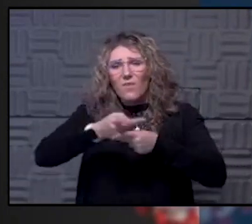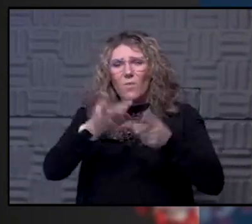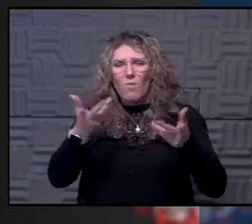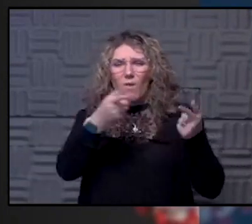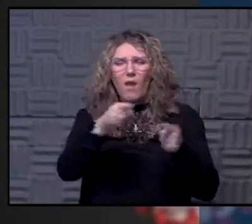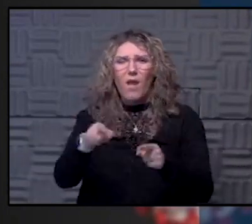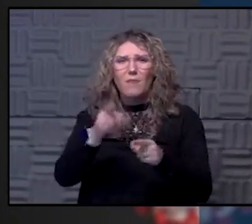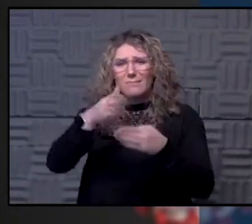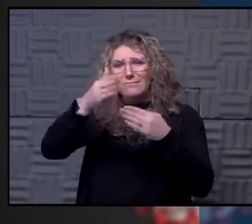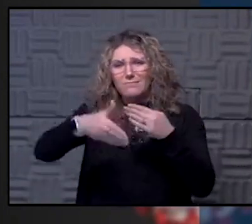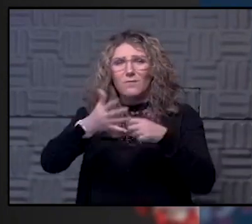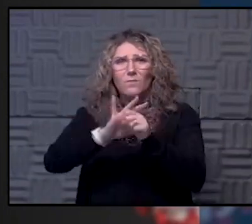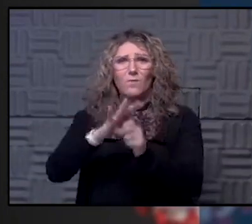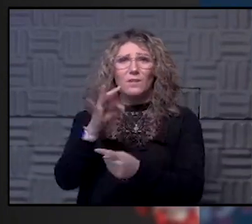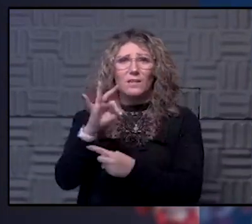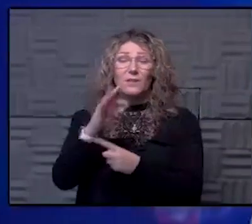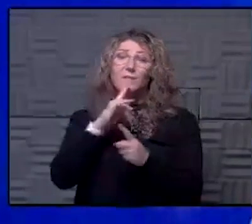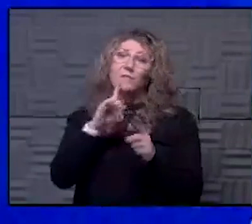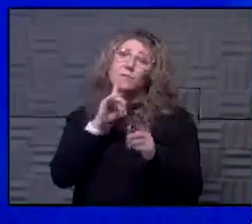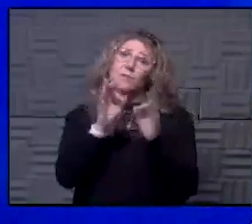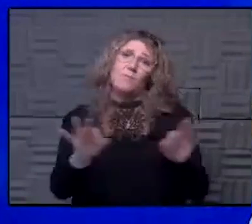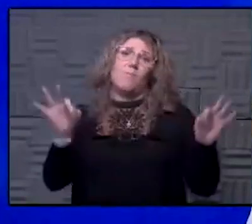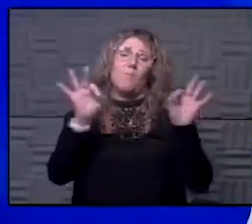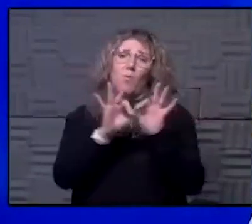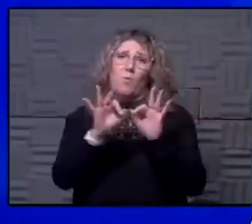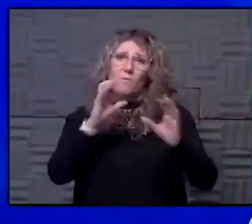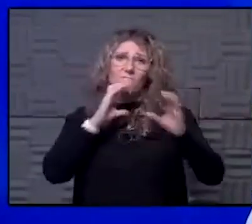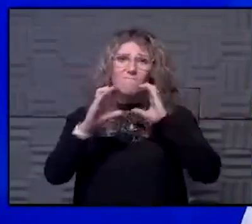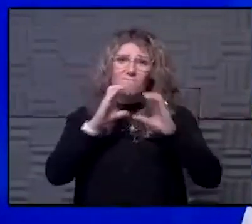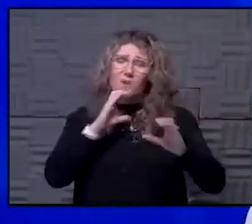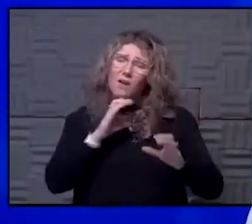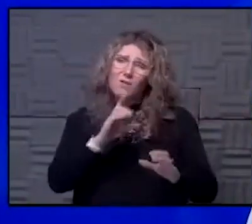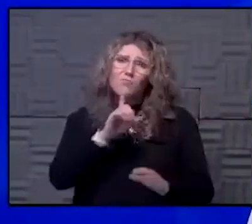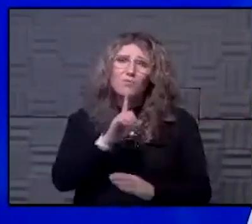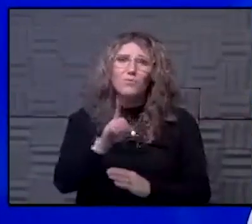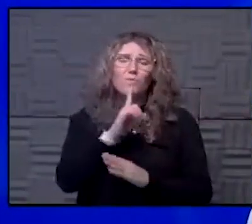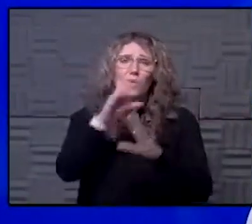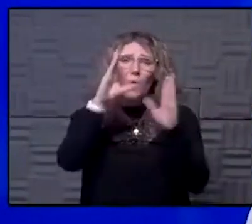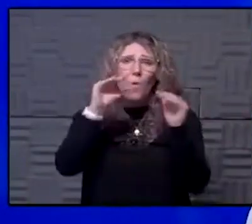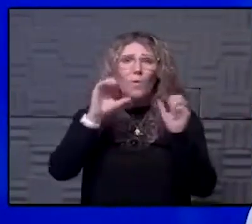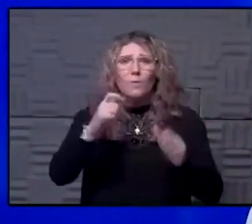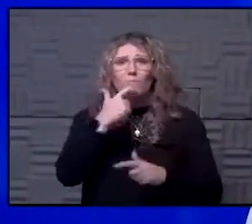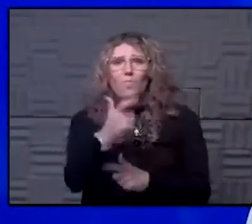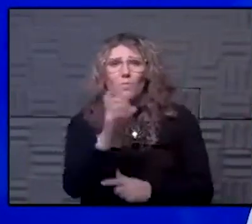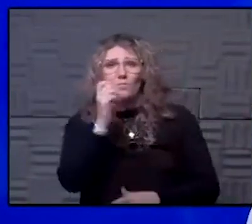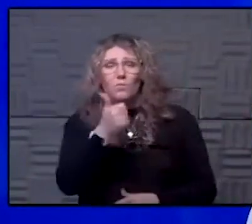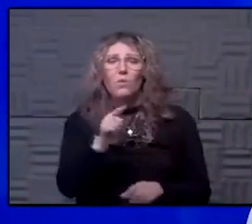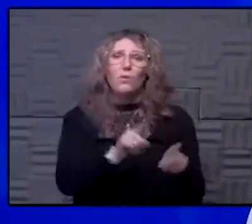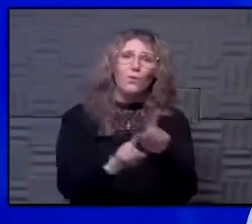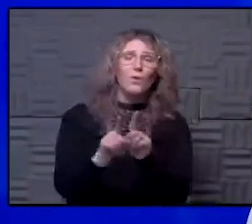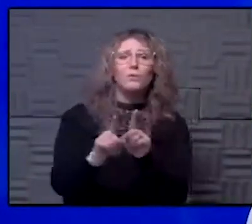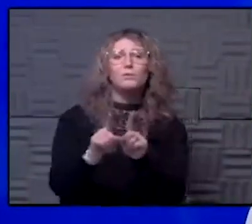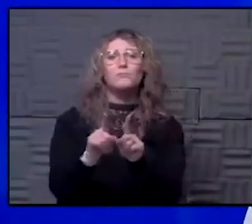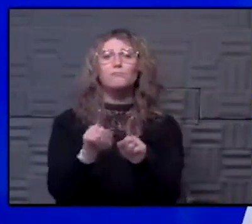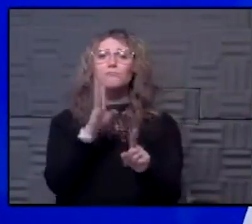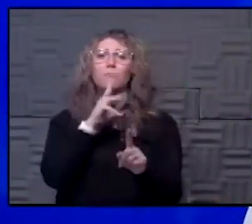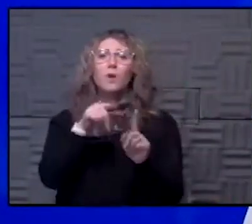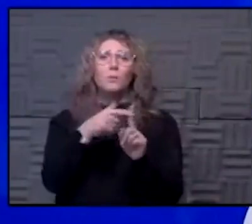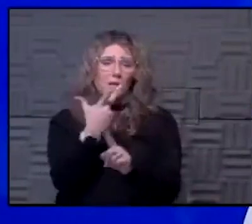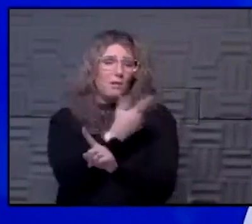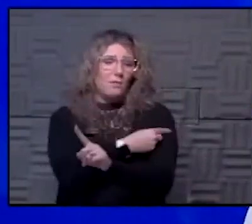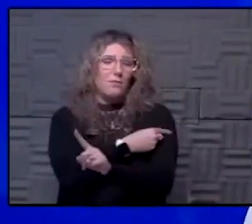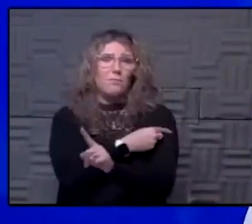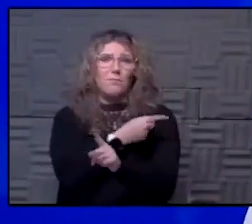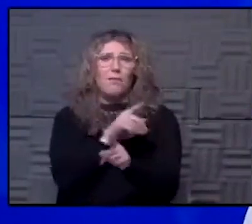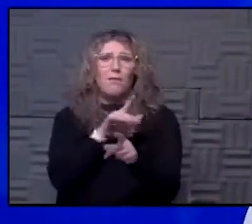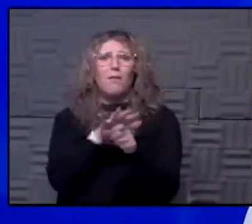COVID-19, really important conversation. This will be I really hope that you all have a chance to tune in. We're going to also be talking about vaccine equity